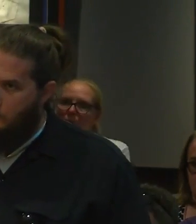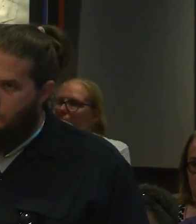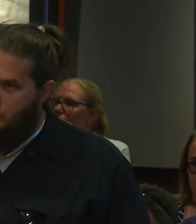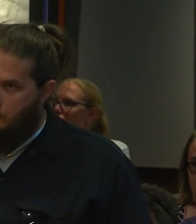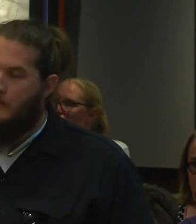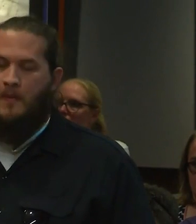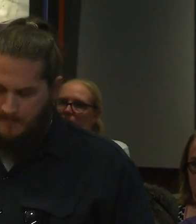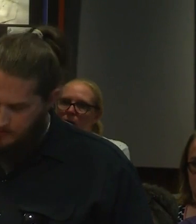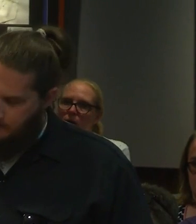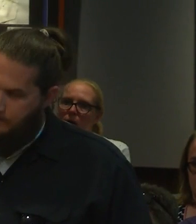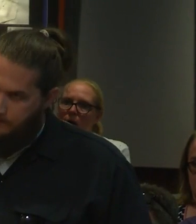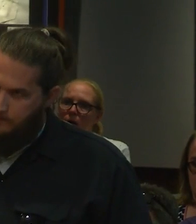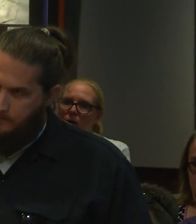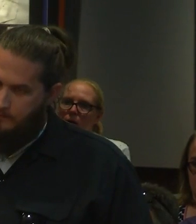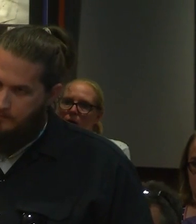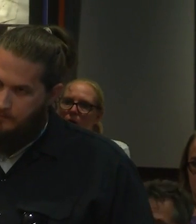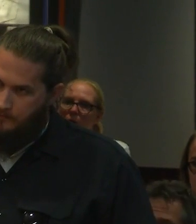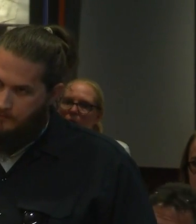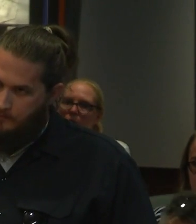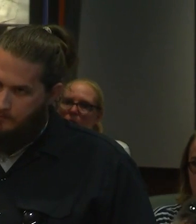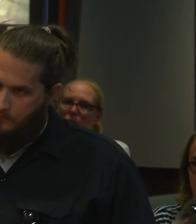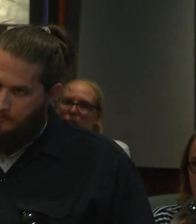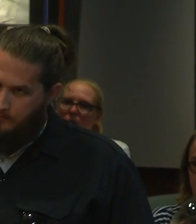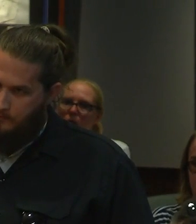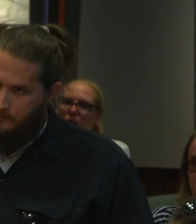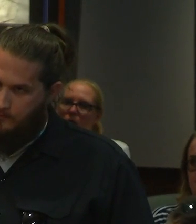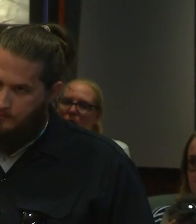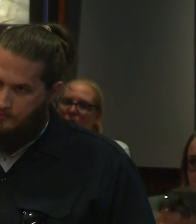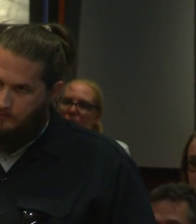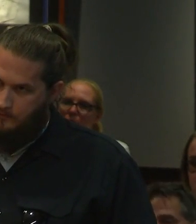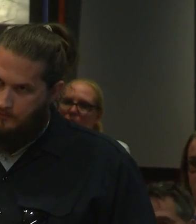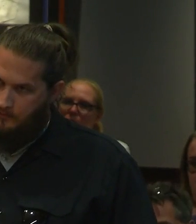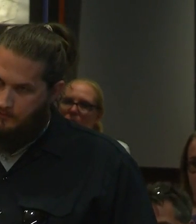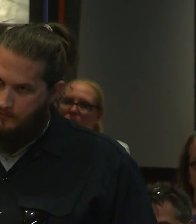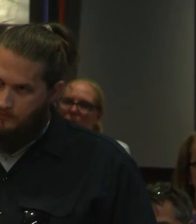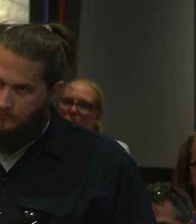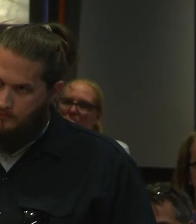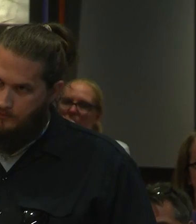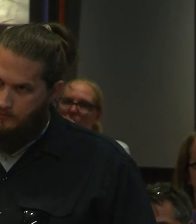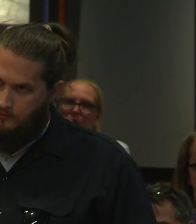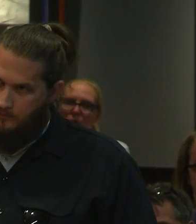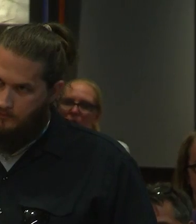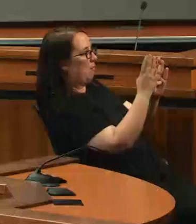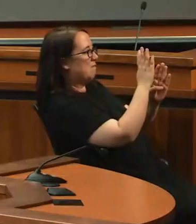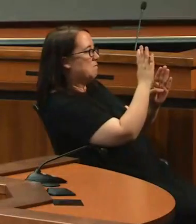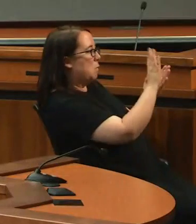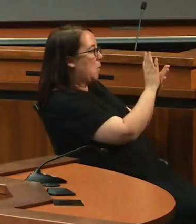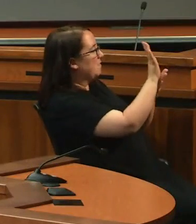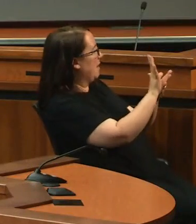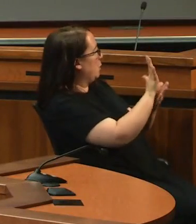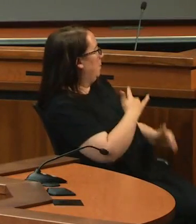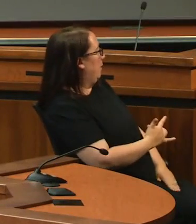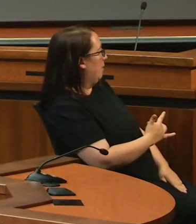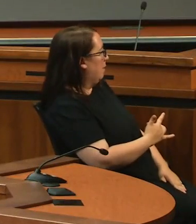shape, we showed that hydrograph, it's kind of like a bell. It's called a 24-hour storm. The majority of that water falls in about a 4 to 5 hour. Okay,